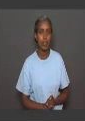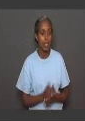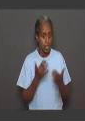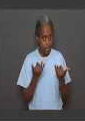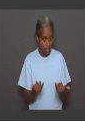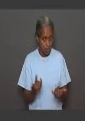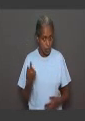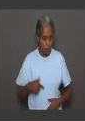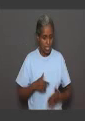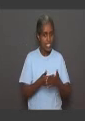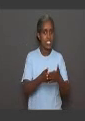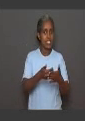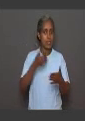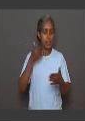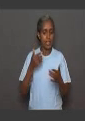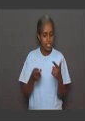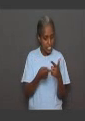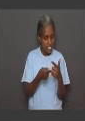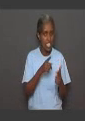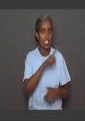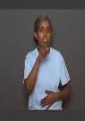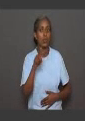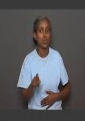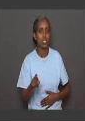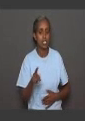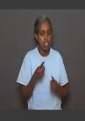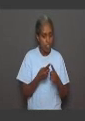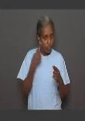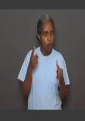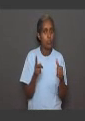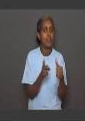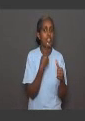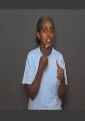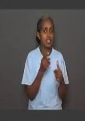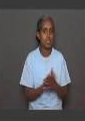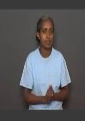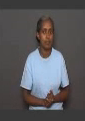Now we can subtract the second equation from the first.